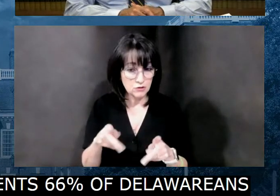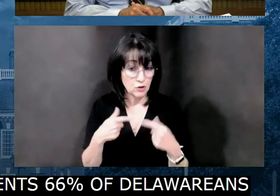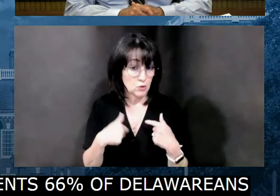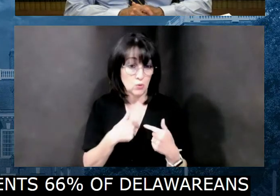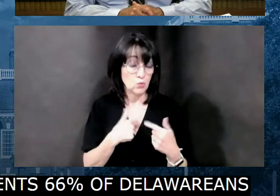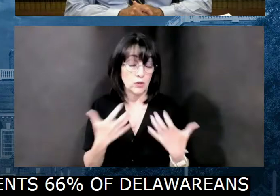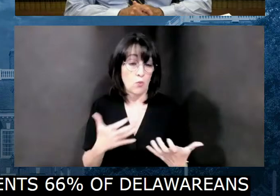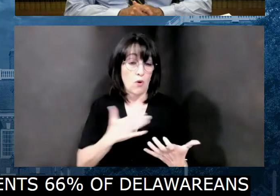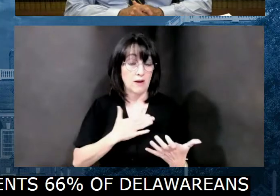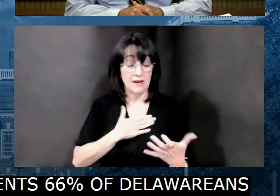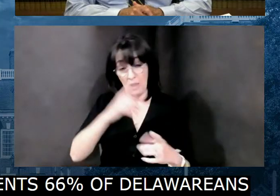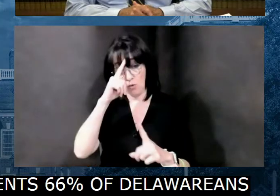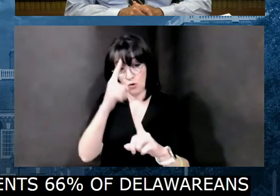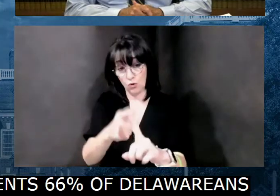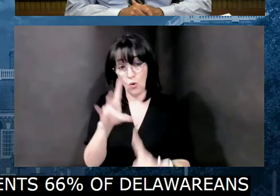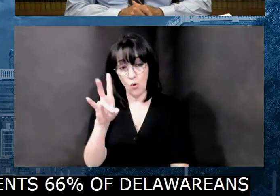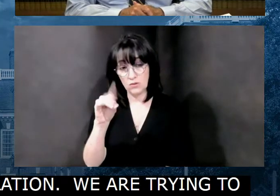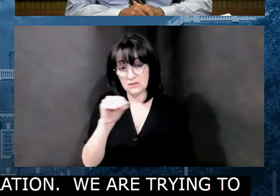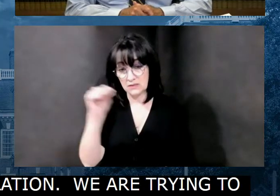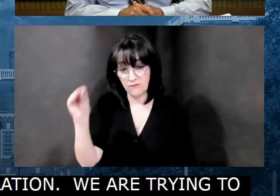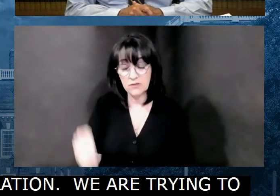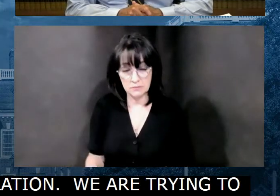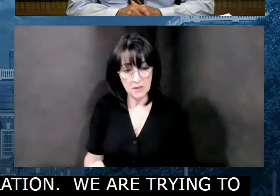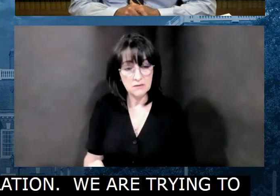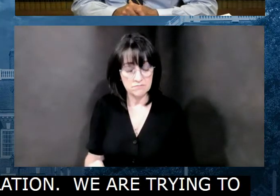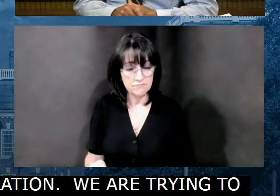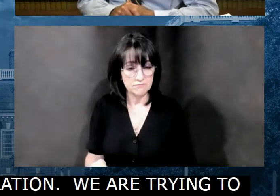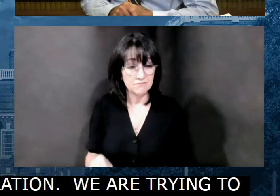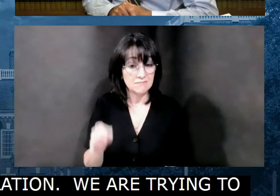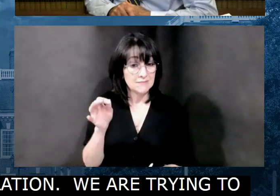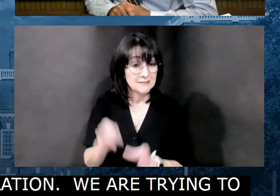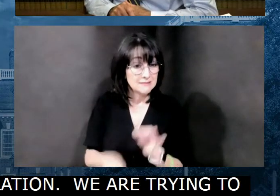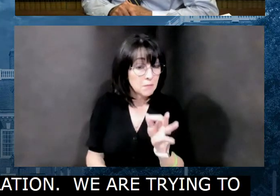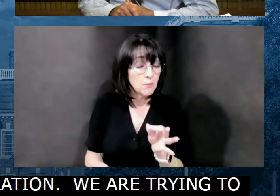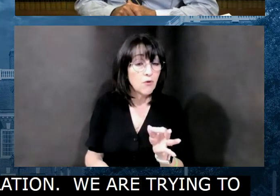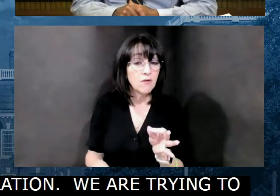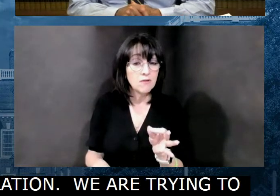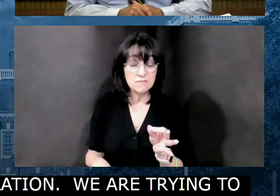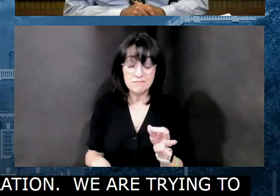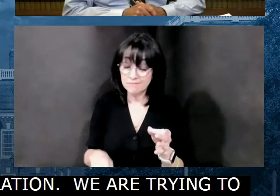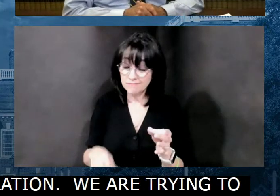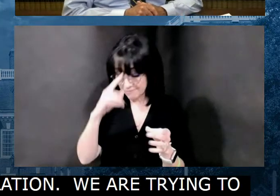70%. The simple math is that we have about